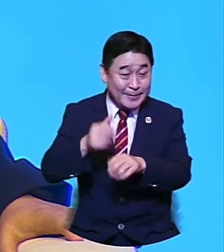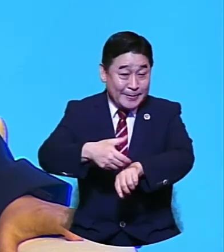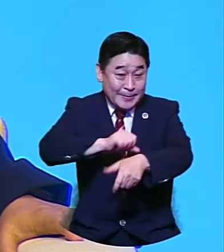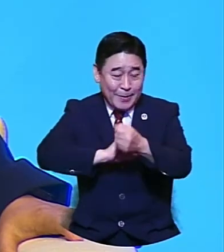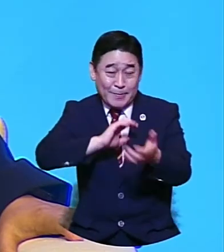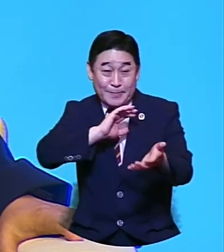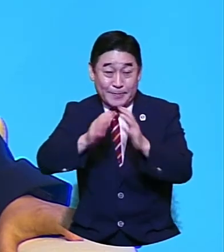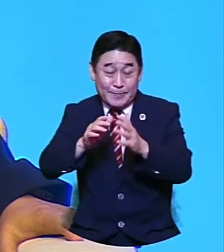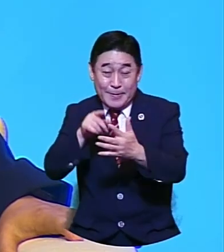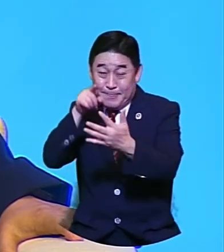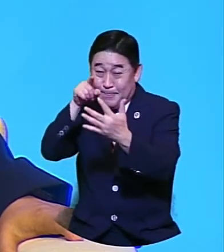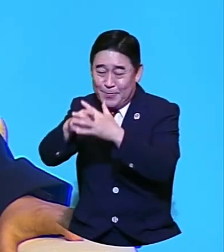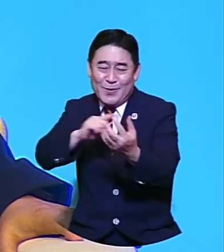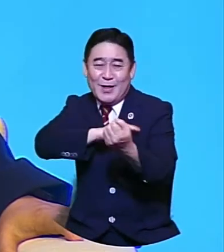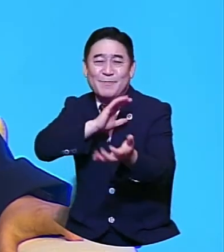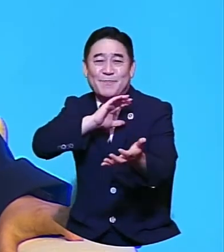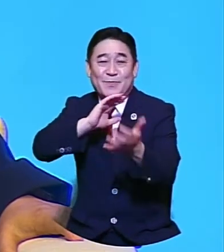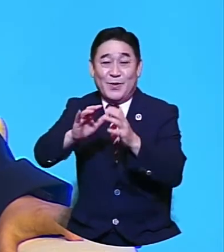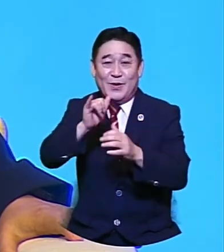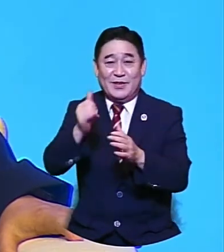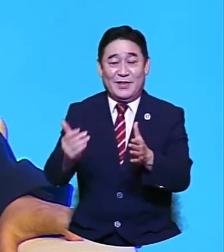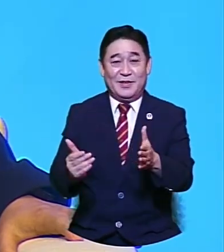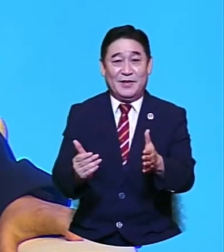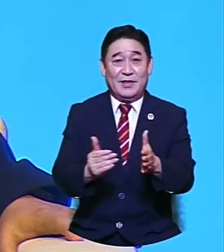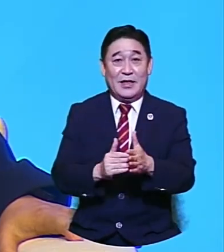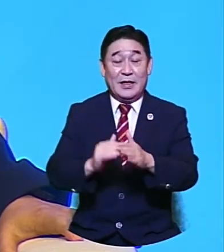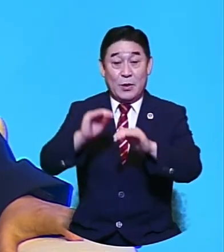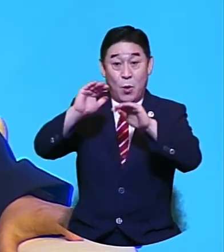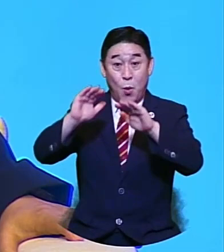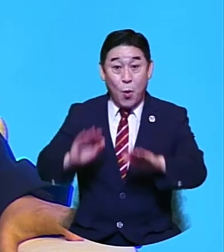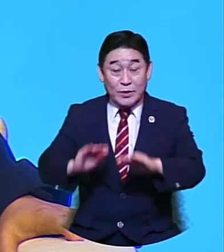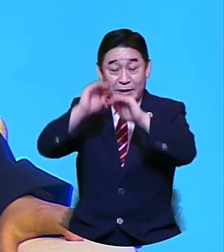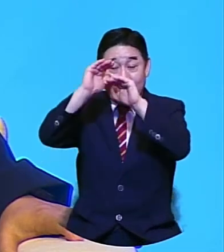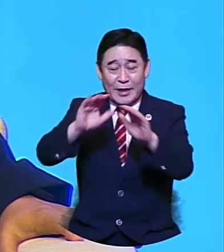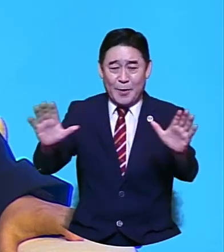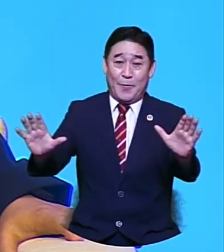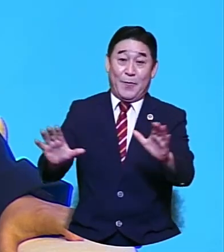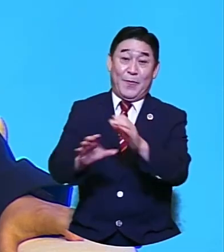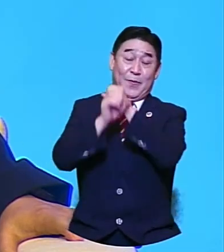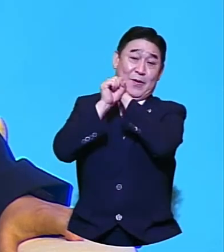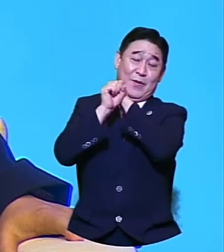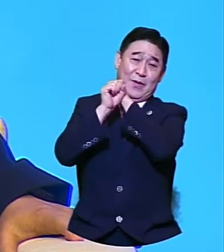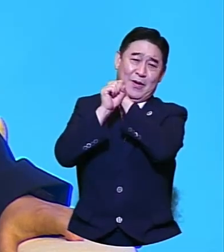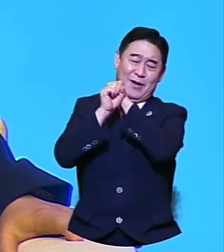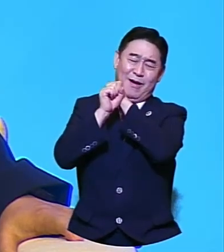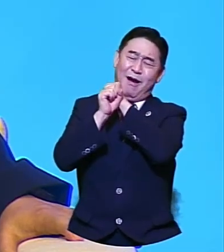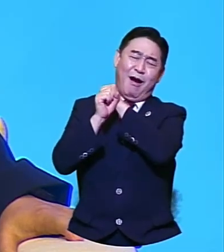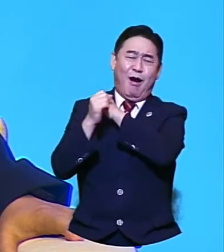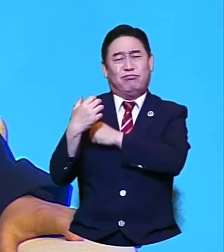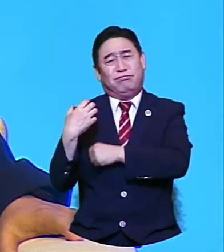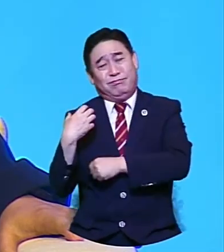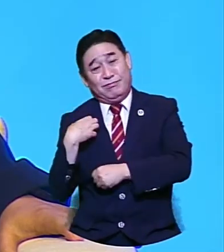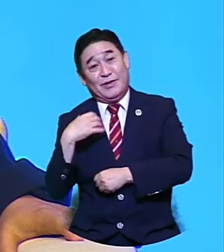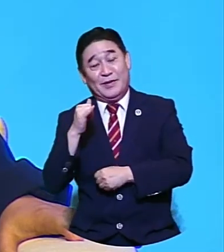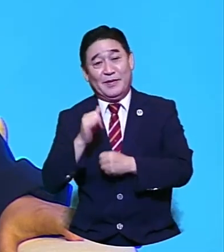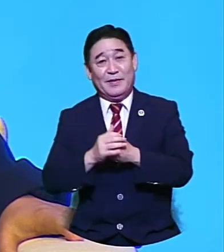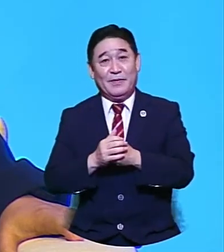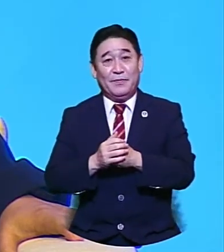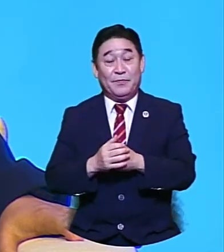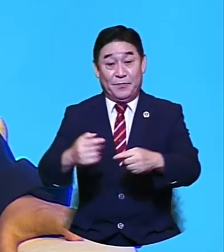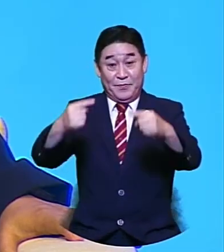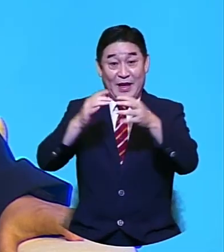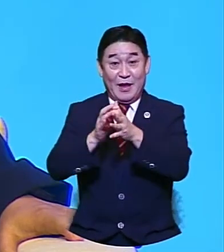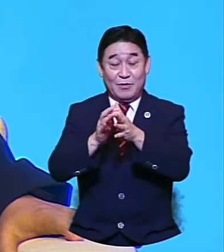beyond my capacity to sum up our discussions. So I hope that each one of the